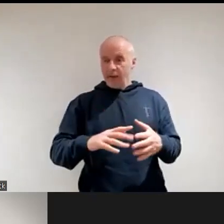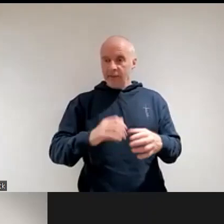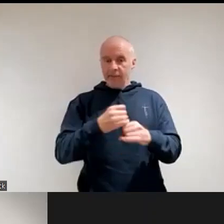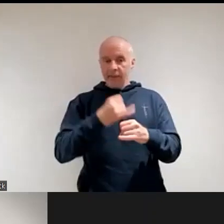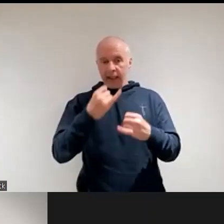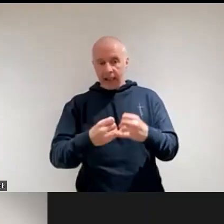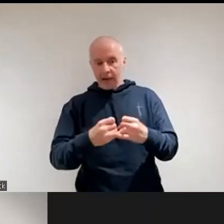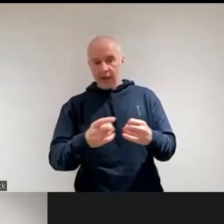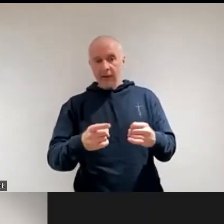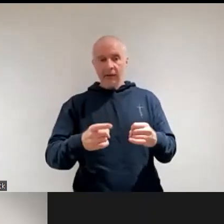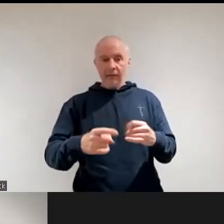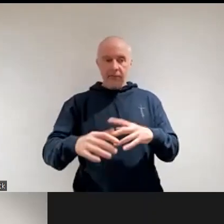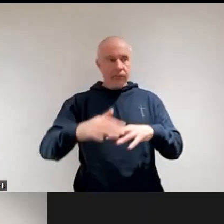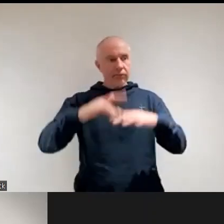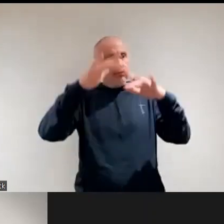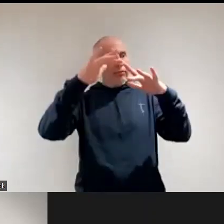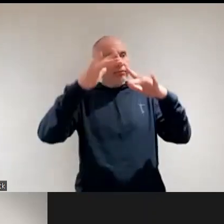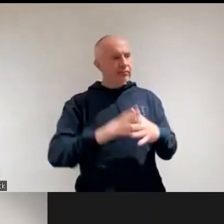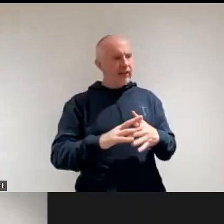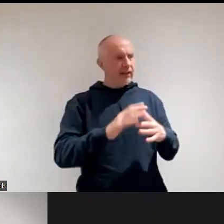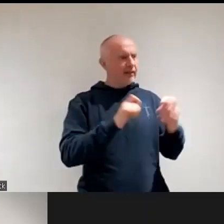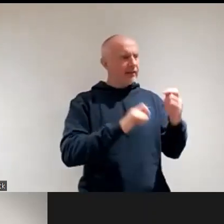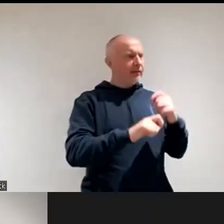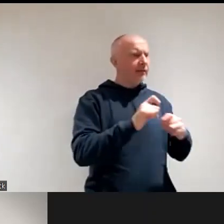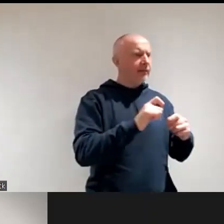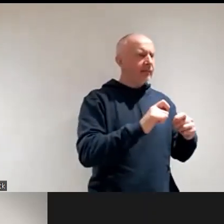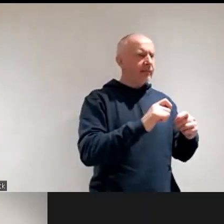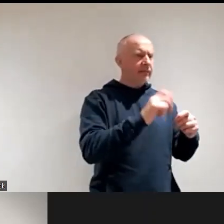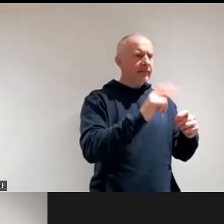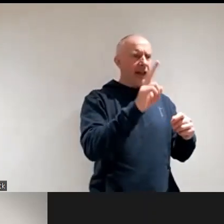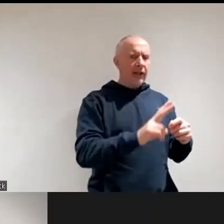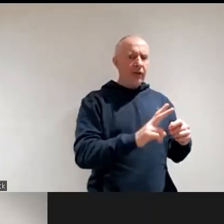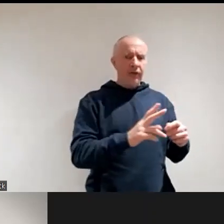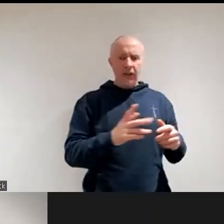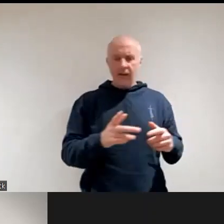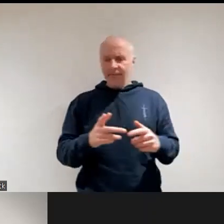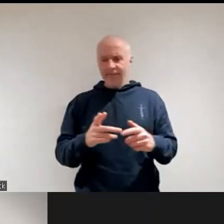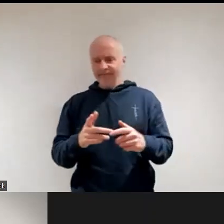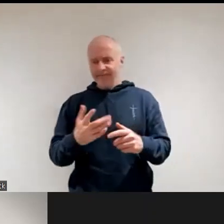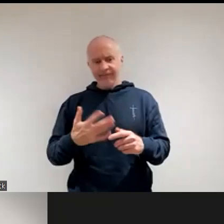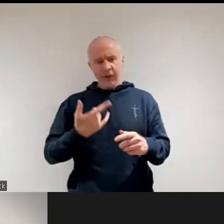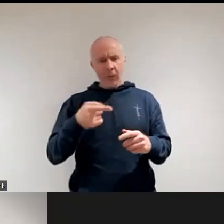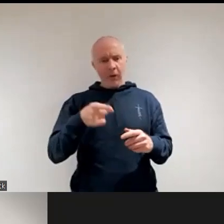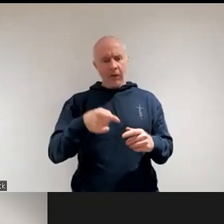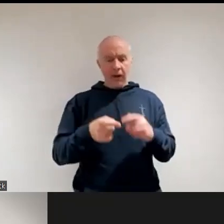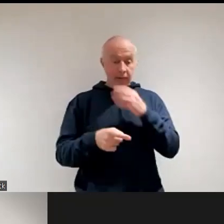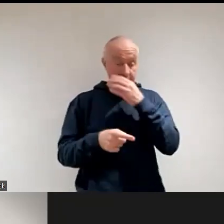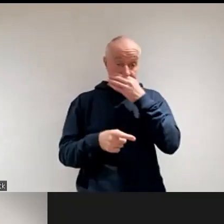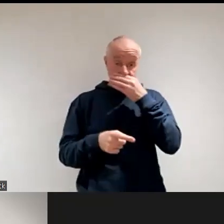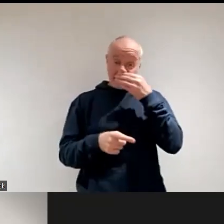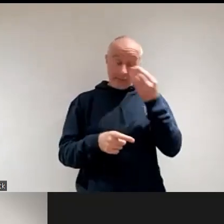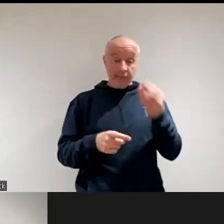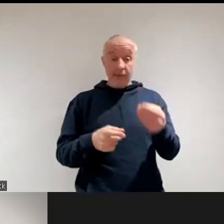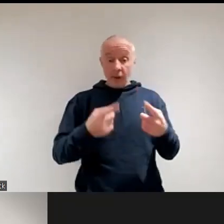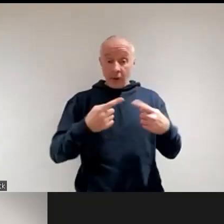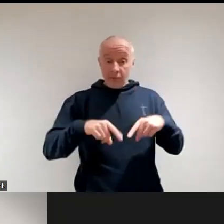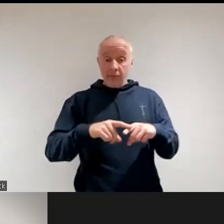clean cars, which is contradictory to what you actually want to do. So what we really want is, while we are